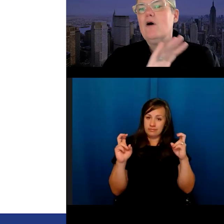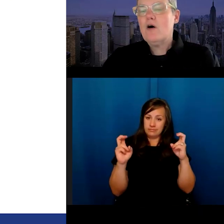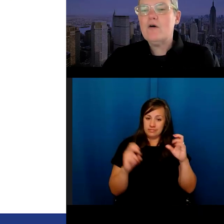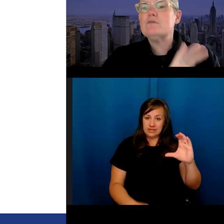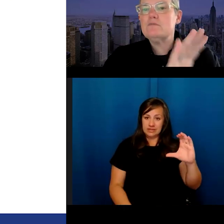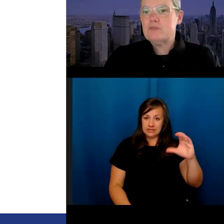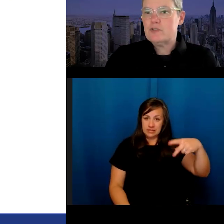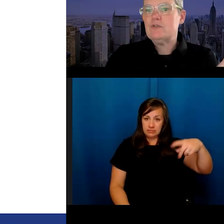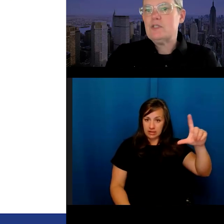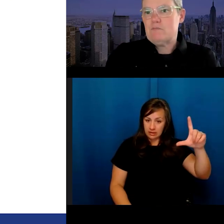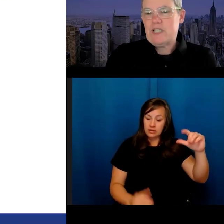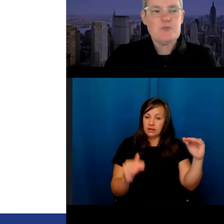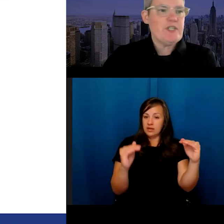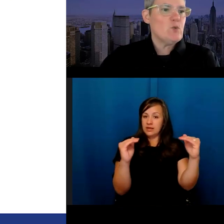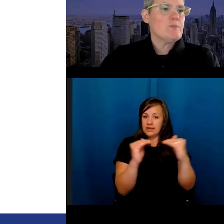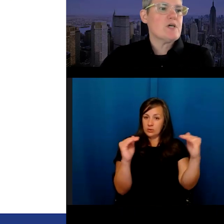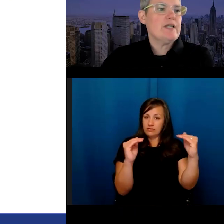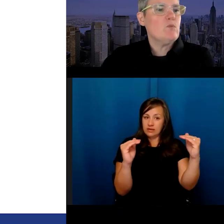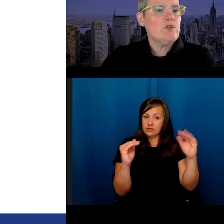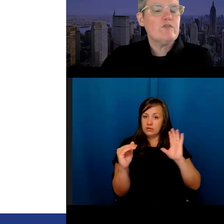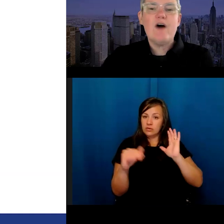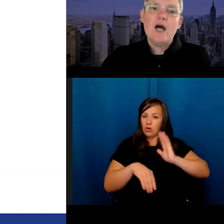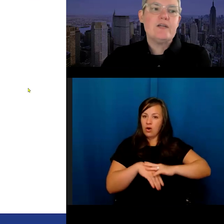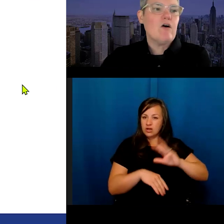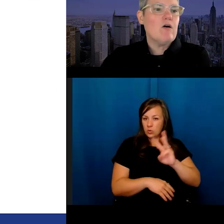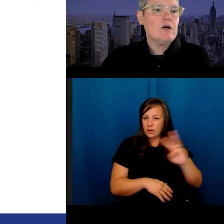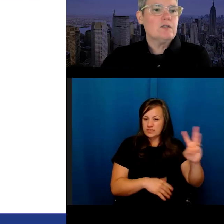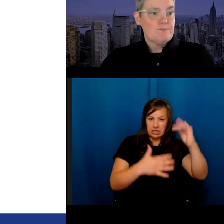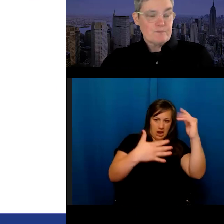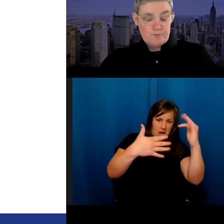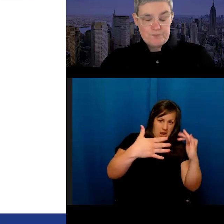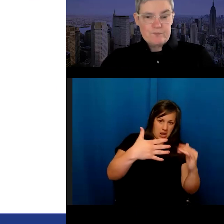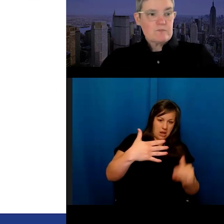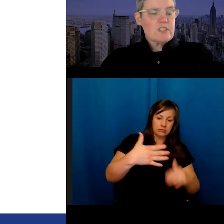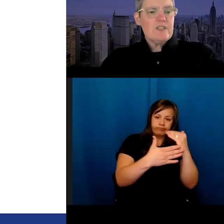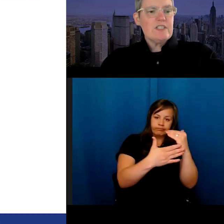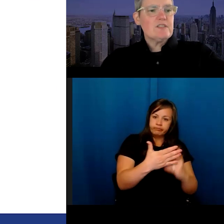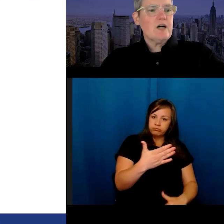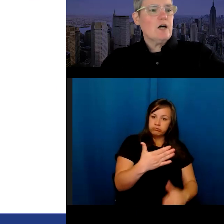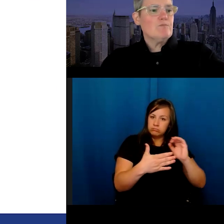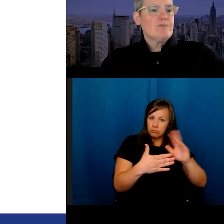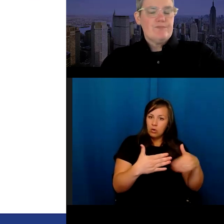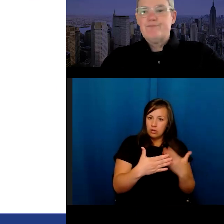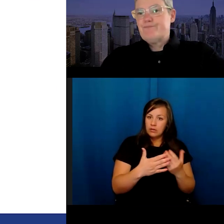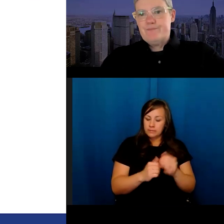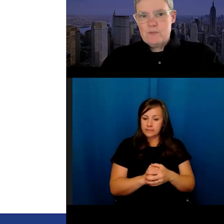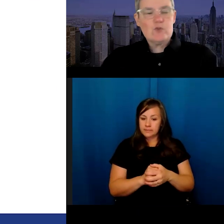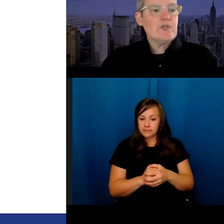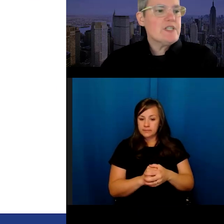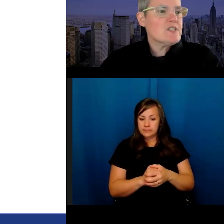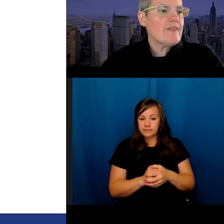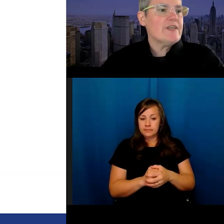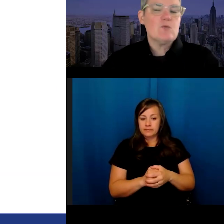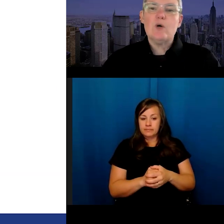CPL on the CUNY SPS website. And what you'll find are the